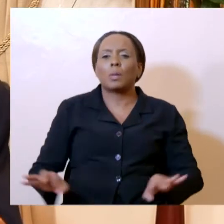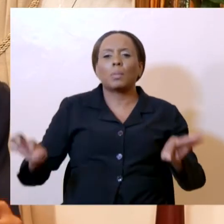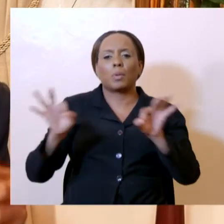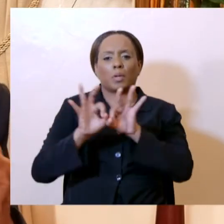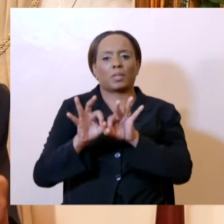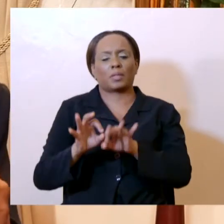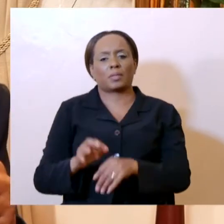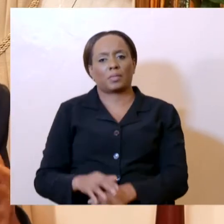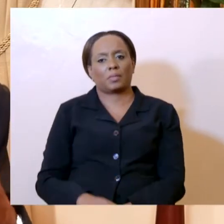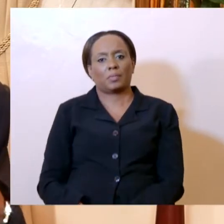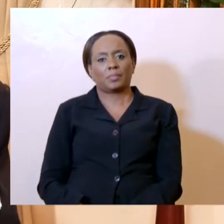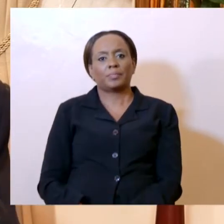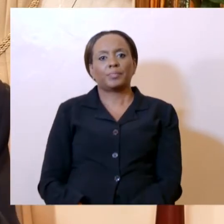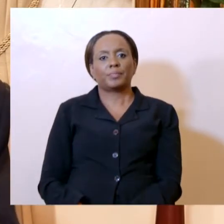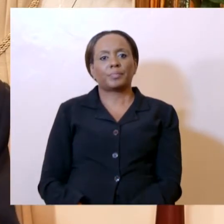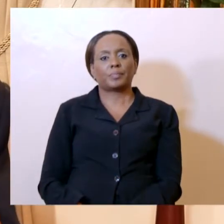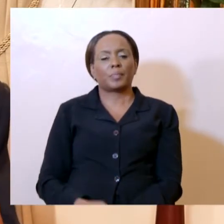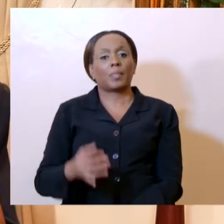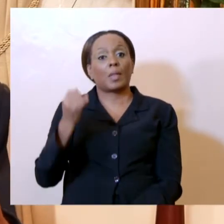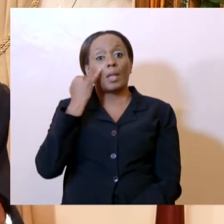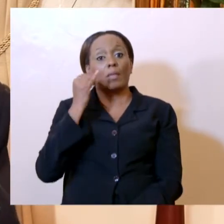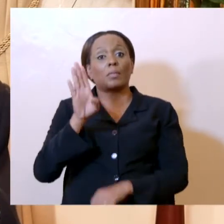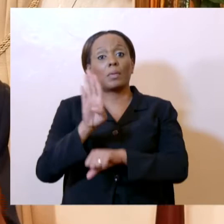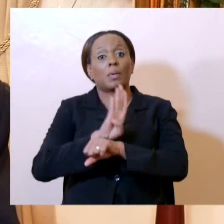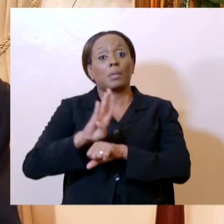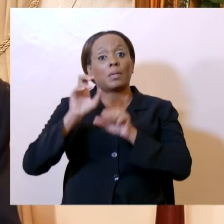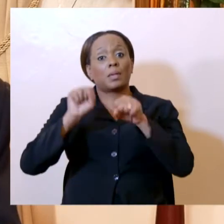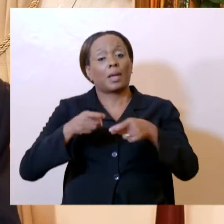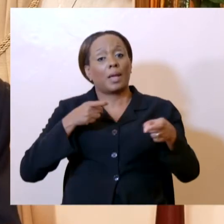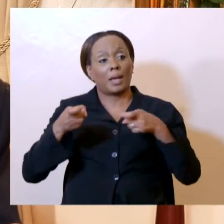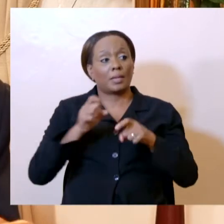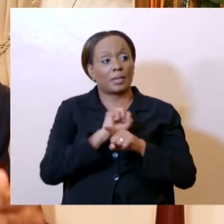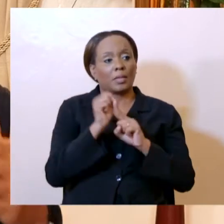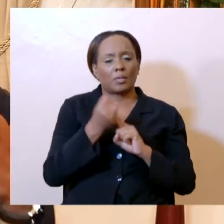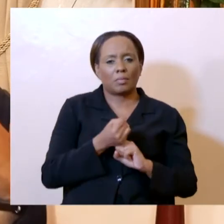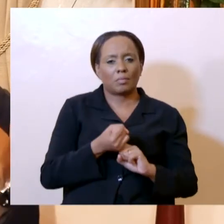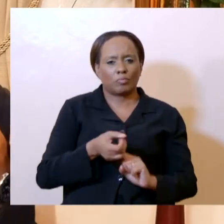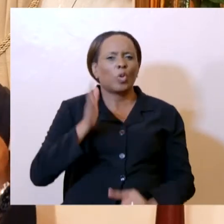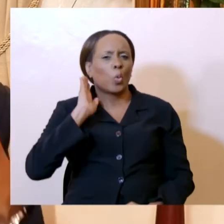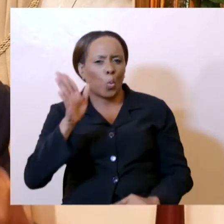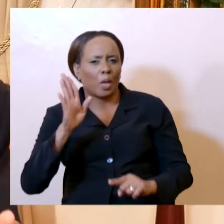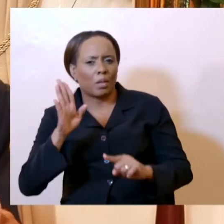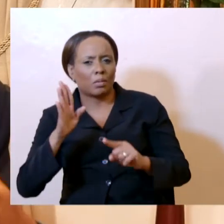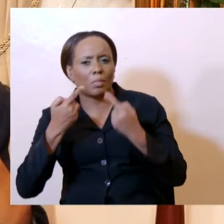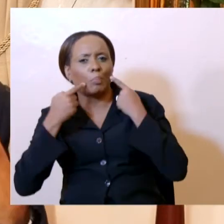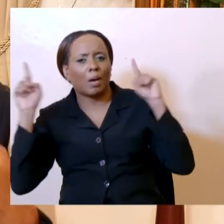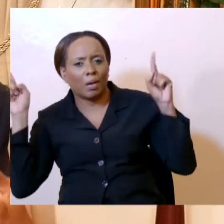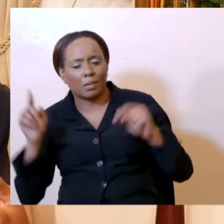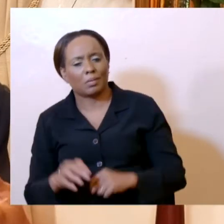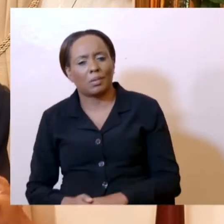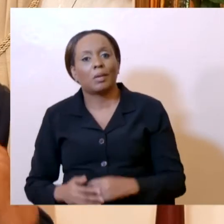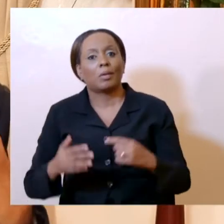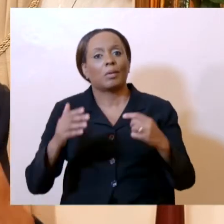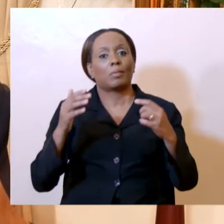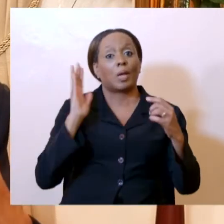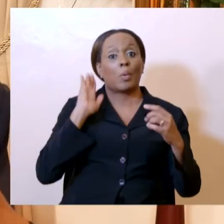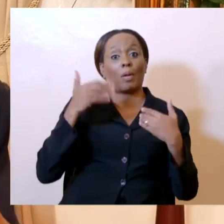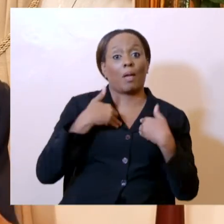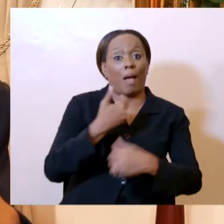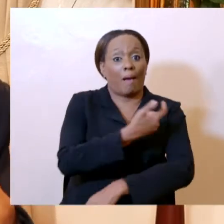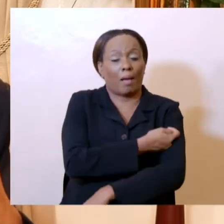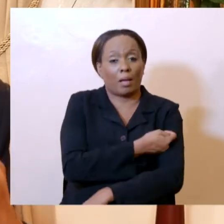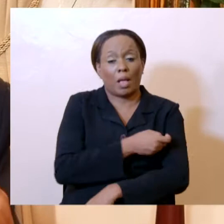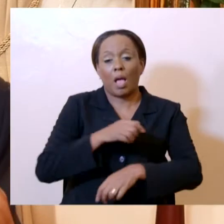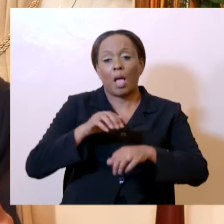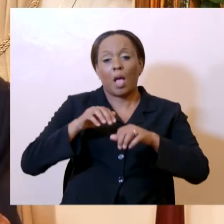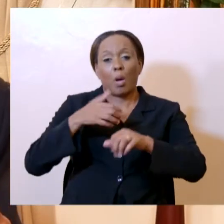If we can handle this situation, and we will handle this situation, we get this vaccine out and we deploy it, we will begin to see